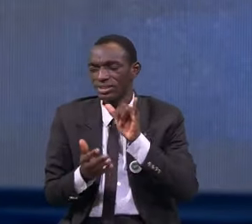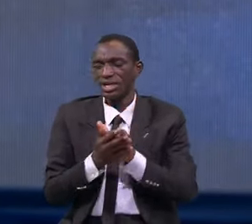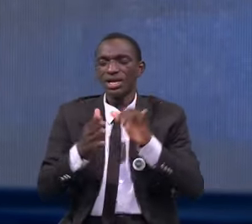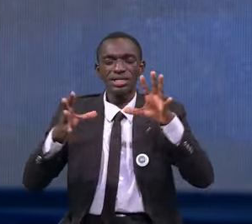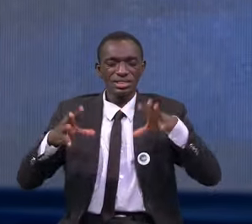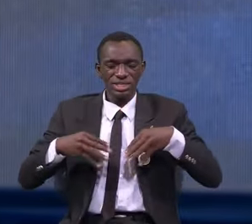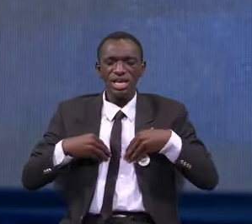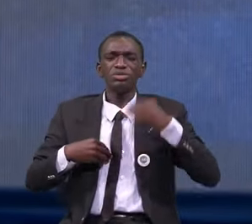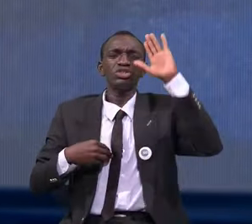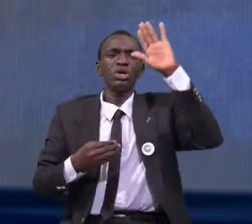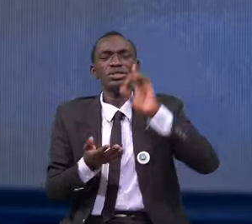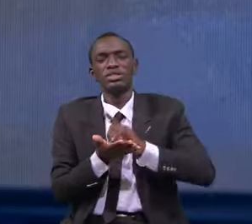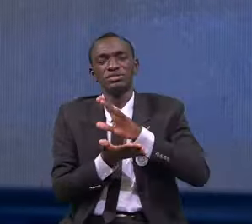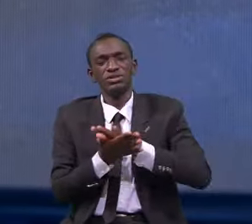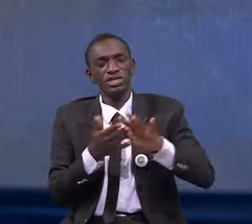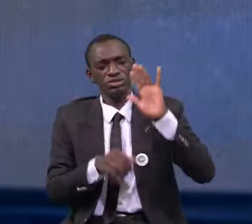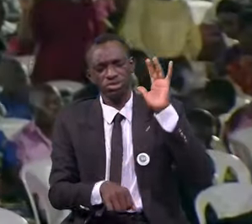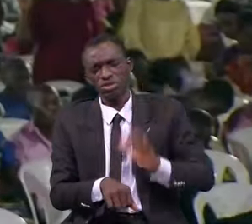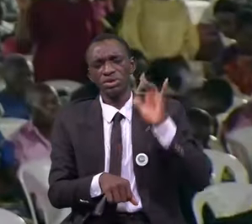divine touch.